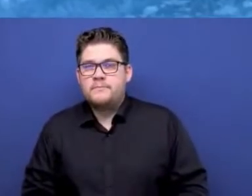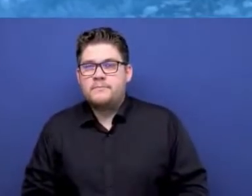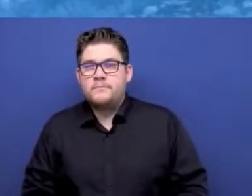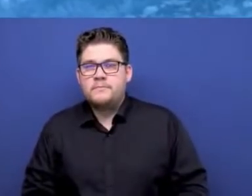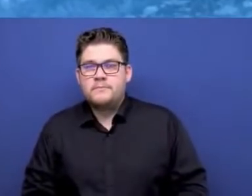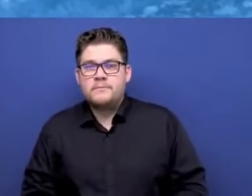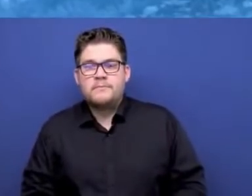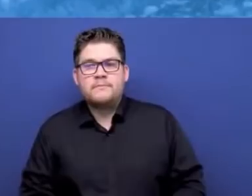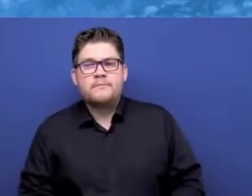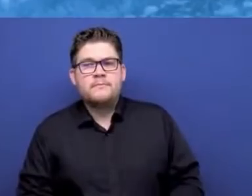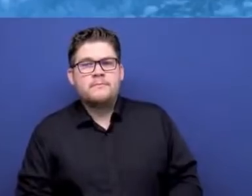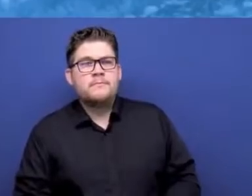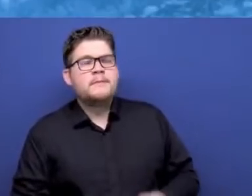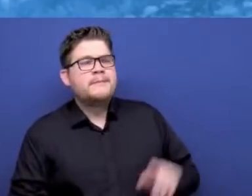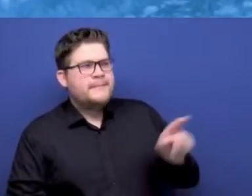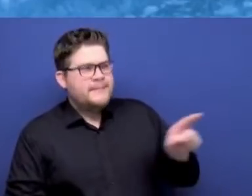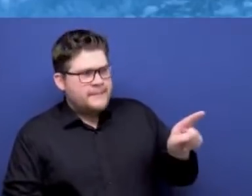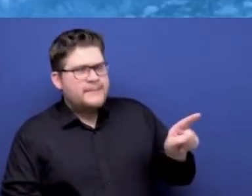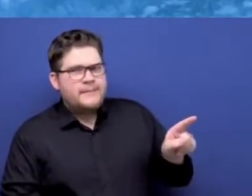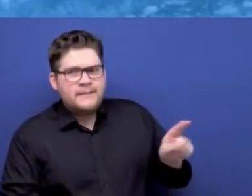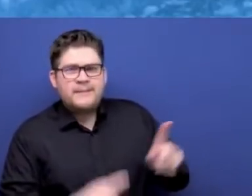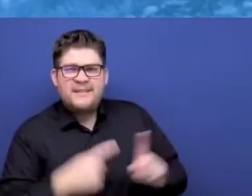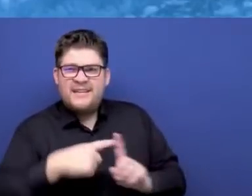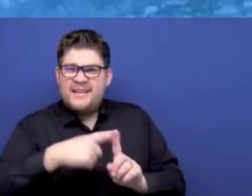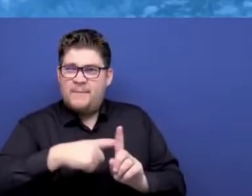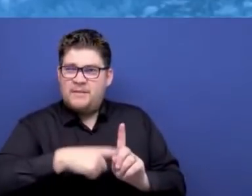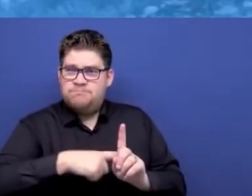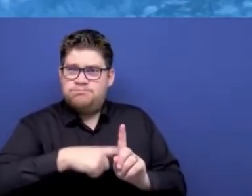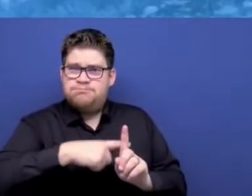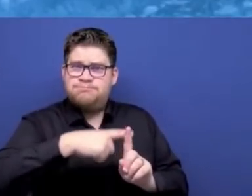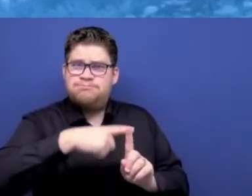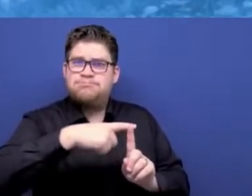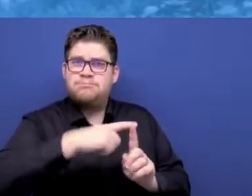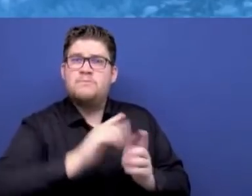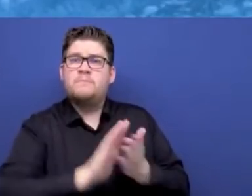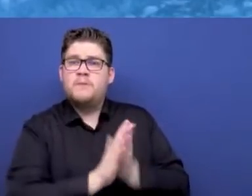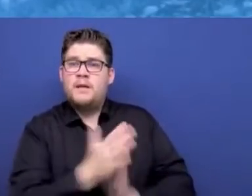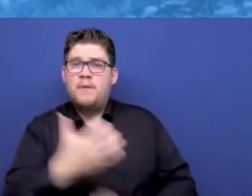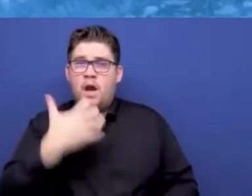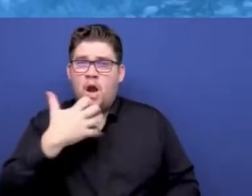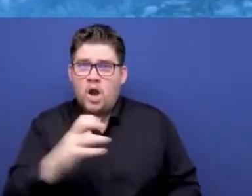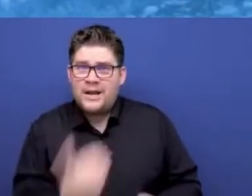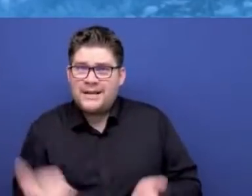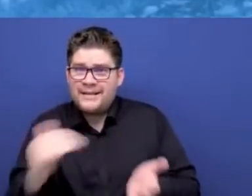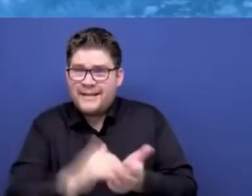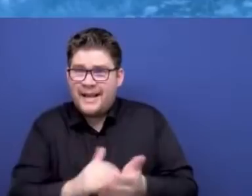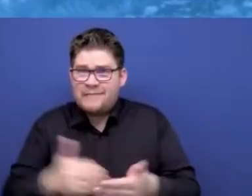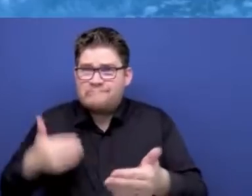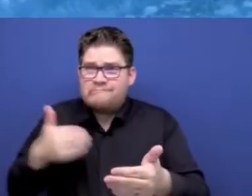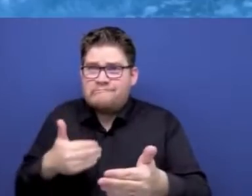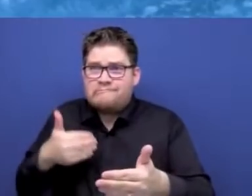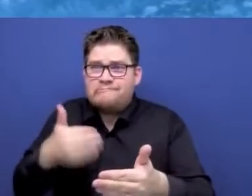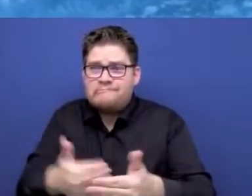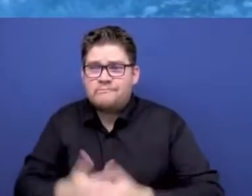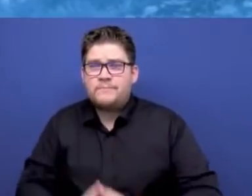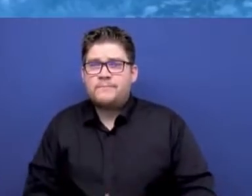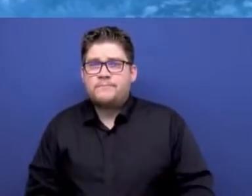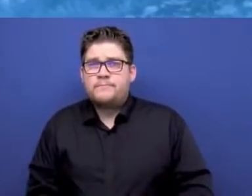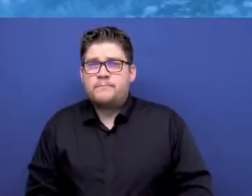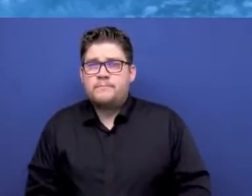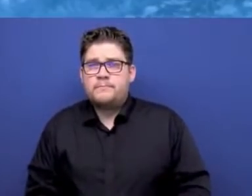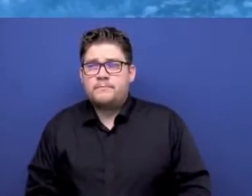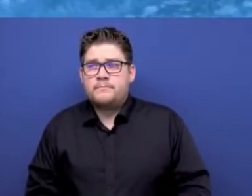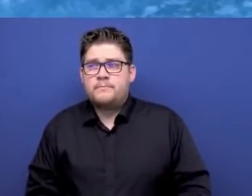to rise again over the next coming days. Is that expected to exacerbate the